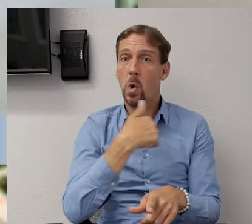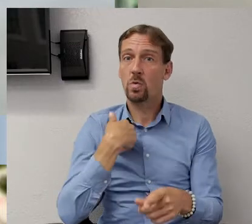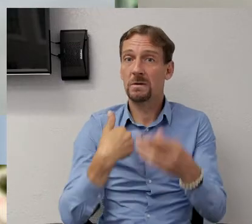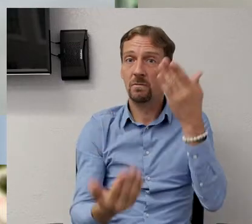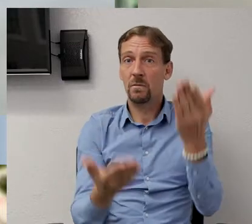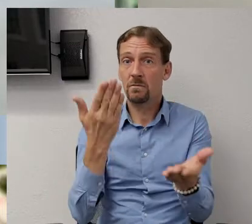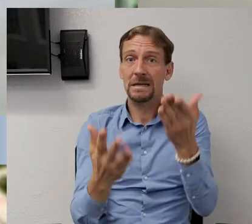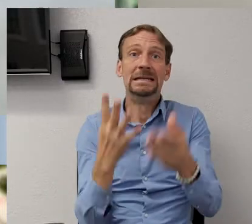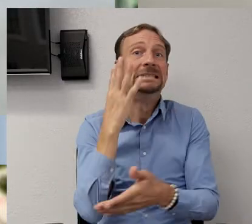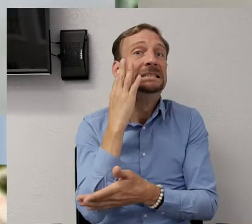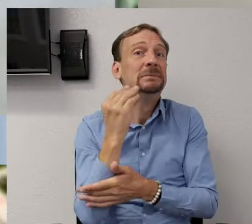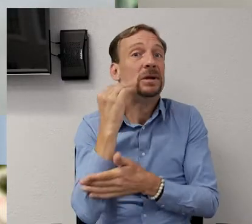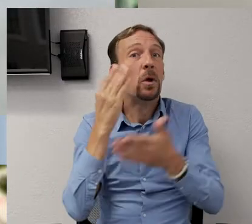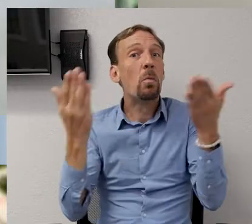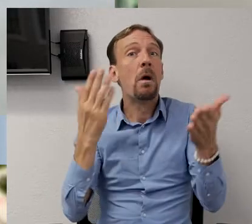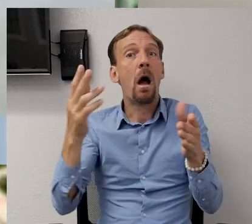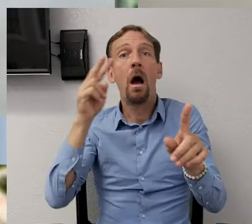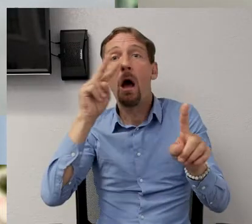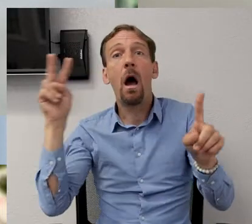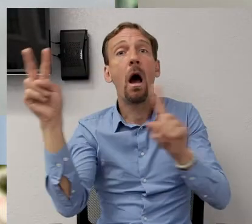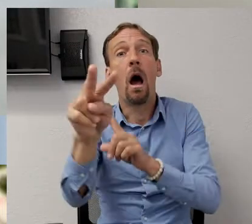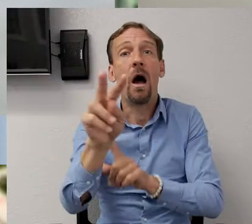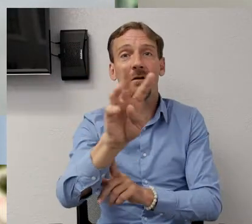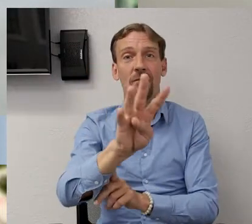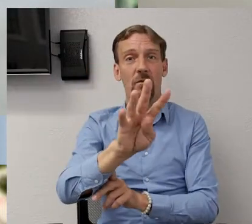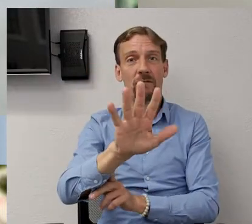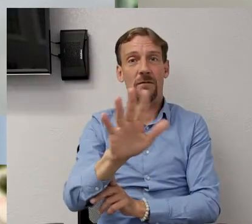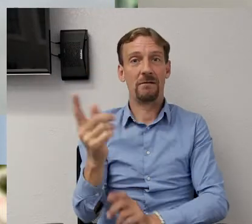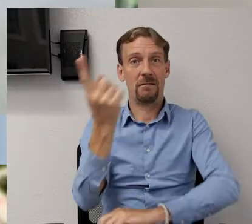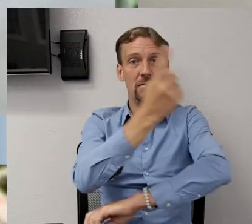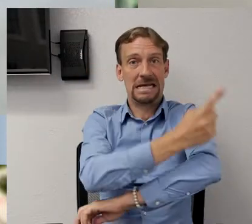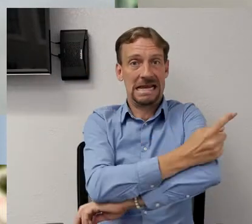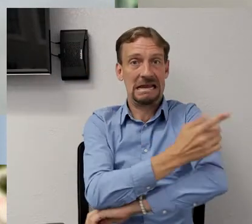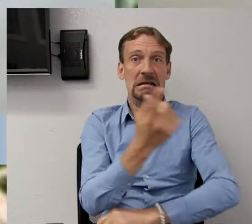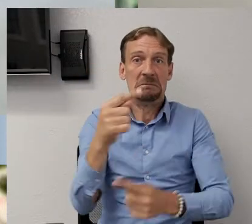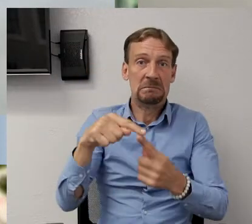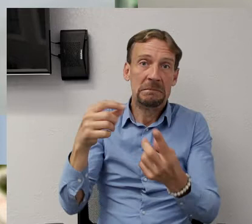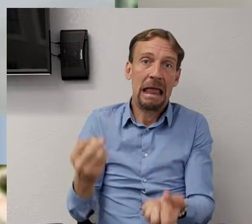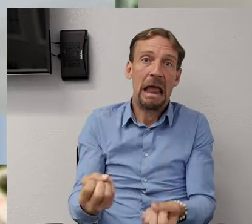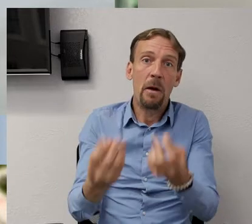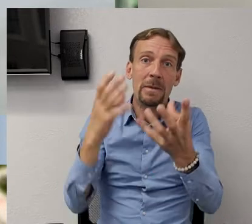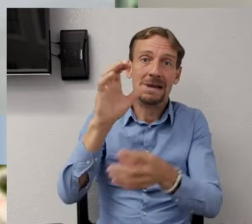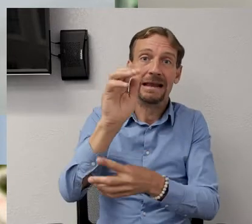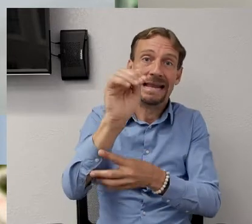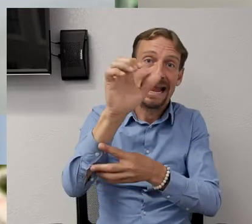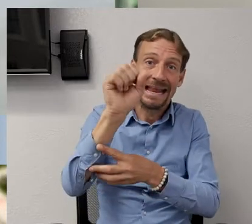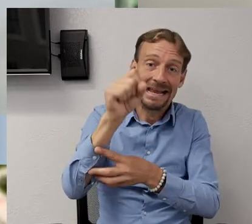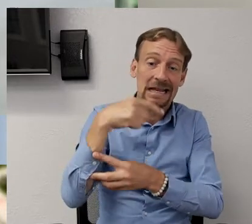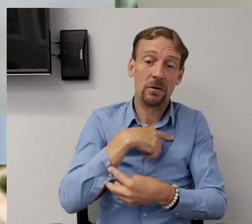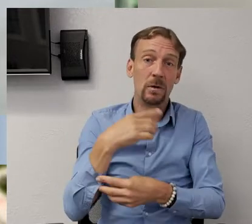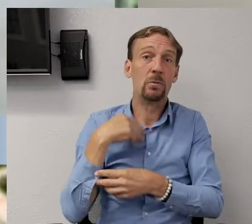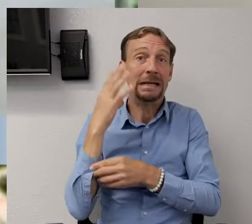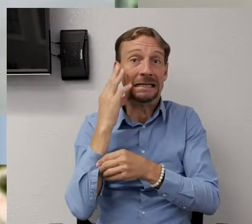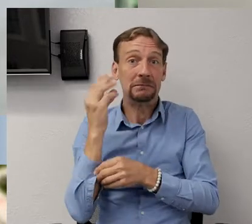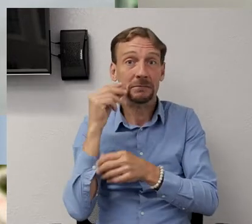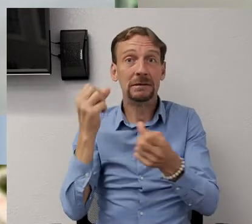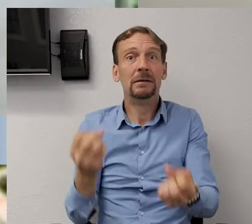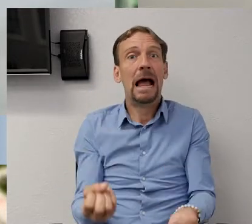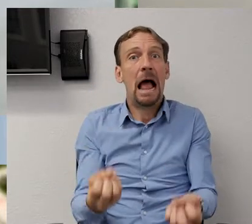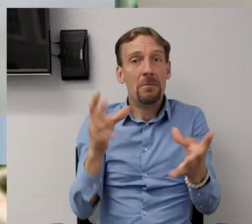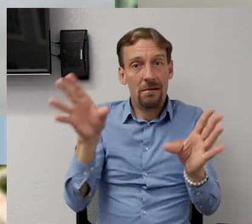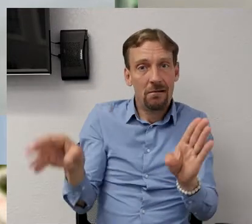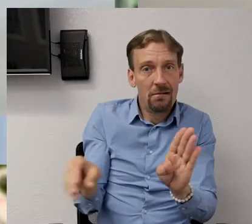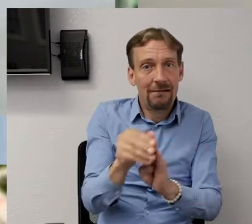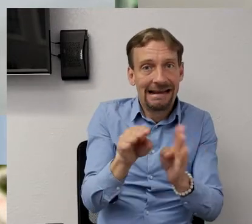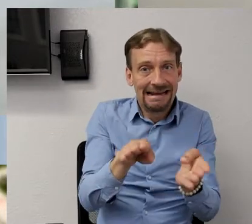days. So it's actually projecting the number of new cases that we'd experience, the number of additional deaths, and